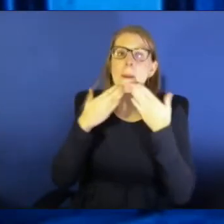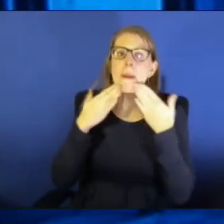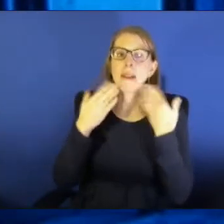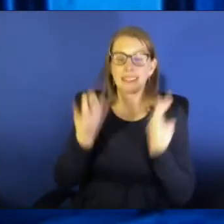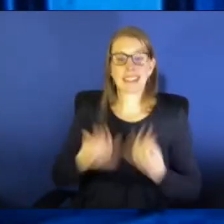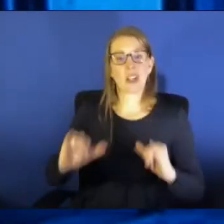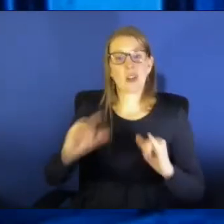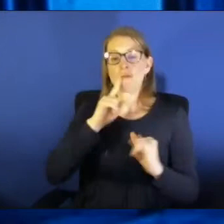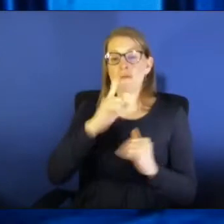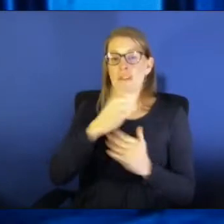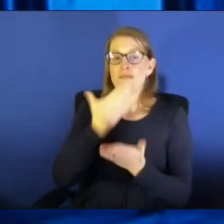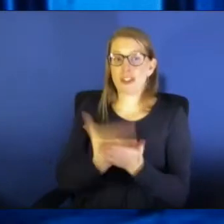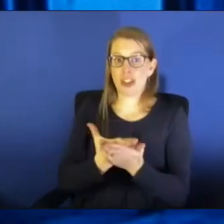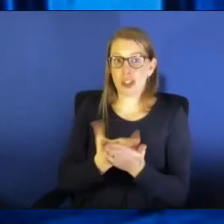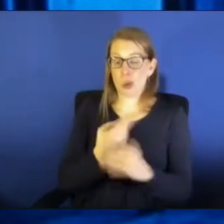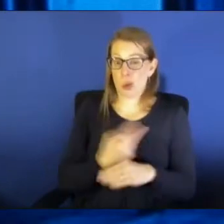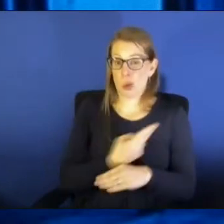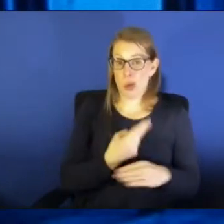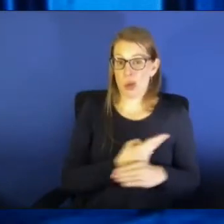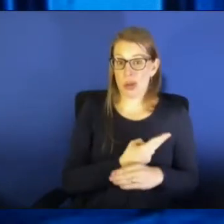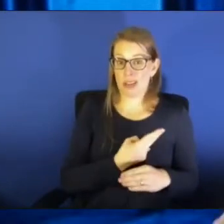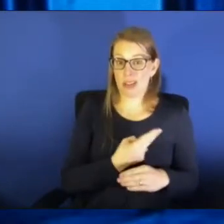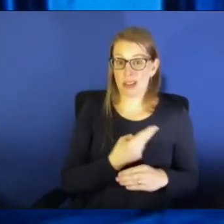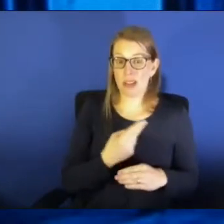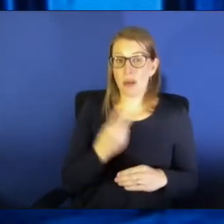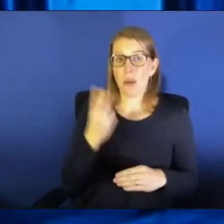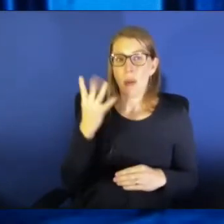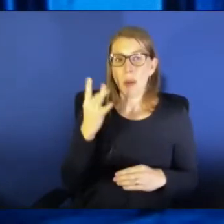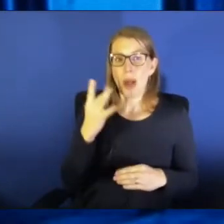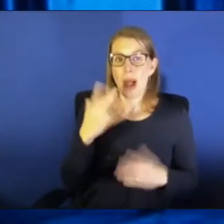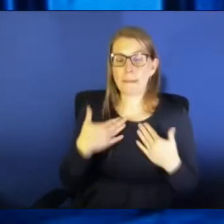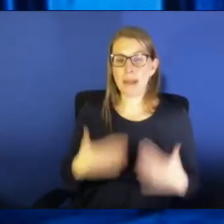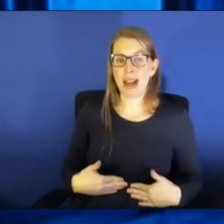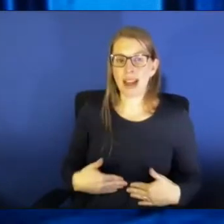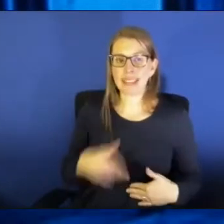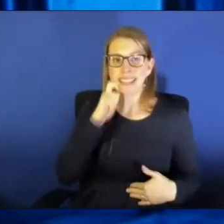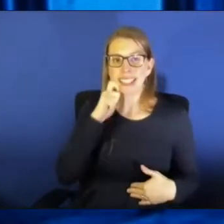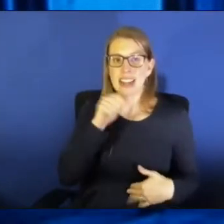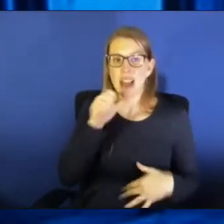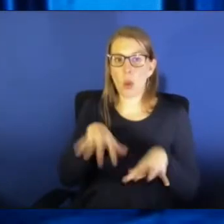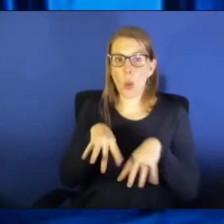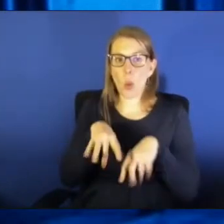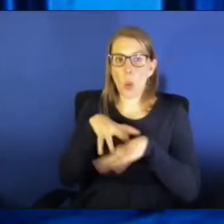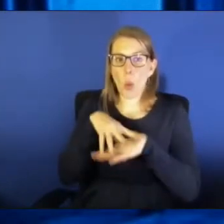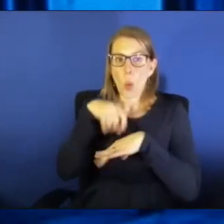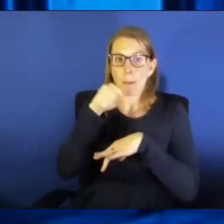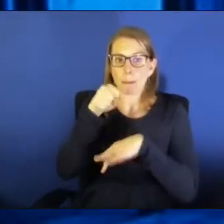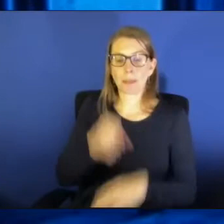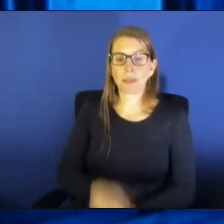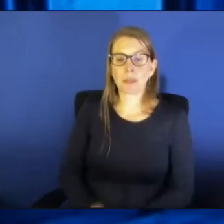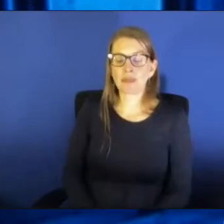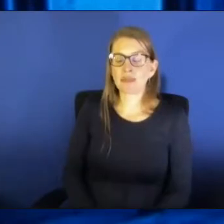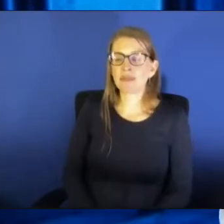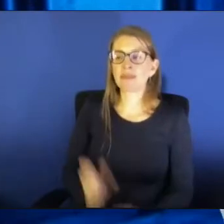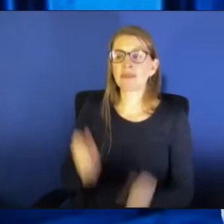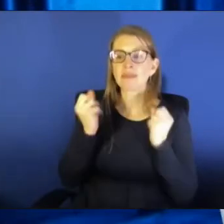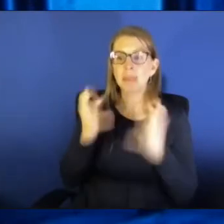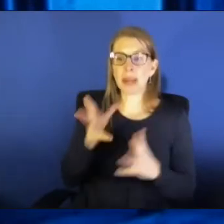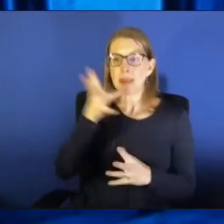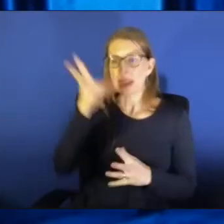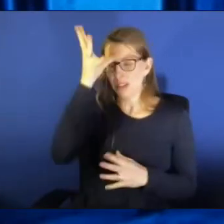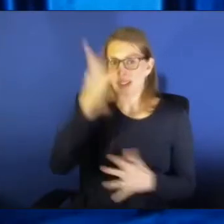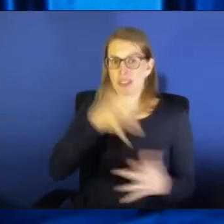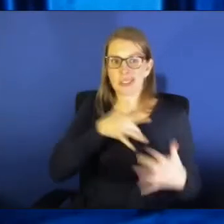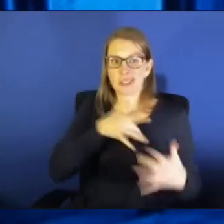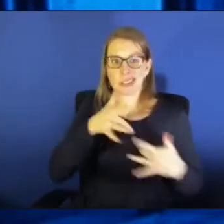to use because we know you don't absorb them. And a lot of parents have this question about chemical sunblocks, and do any of the chemicals